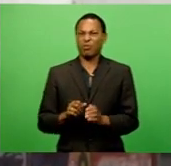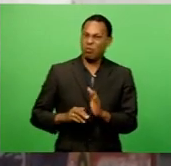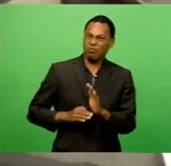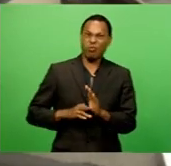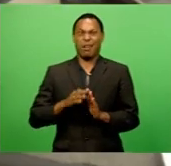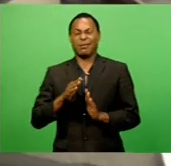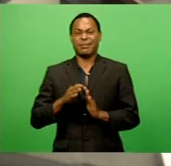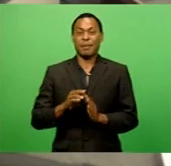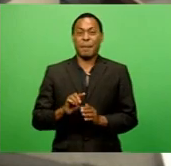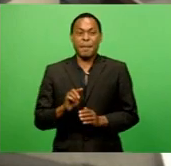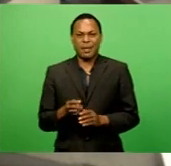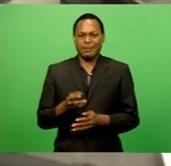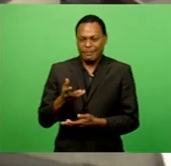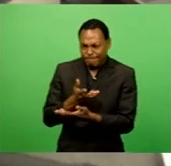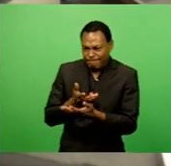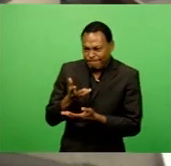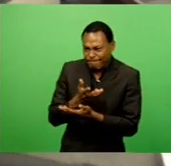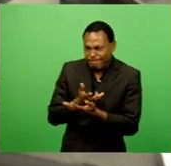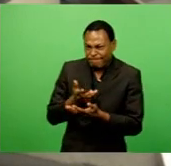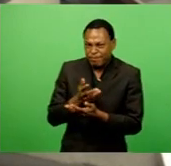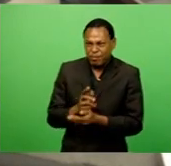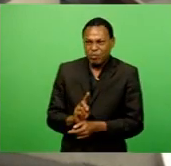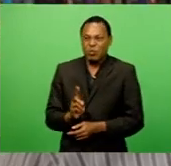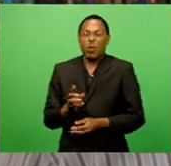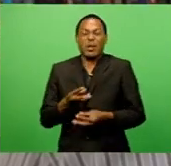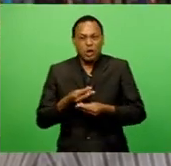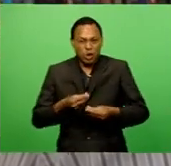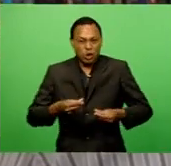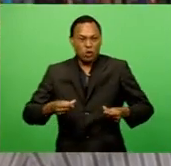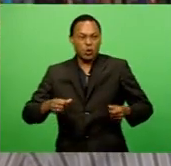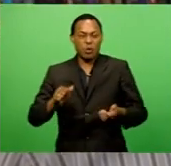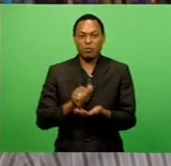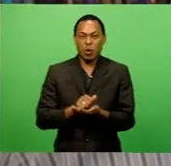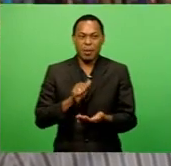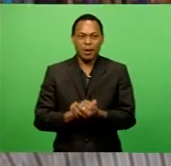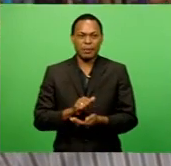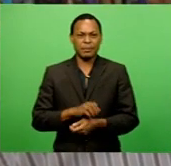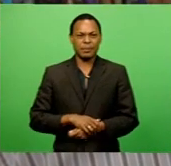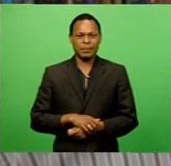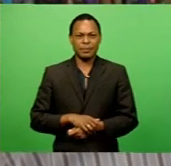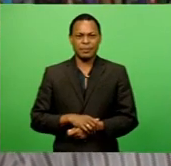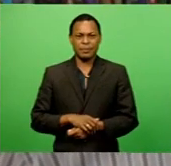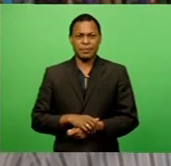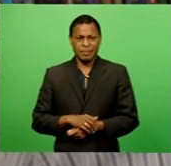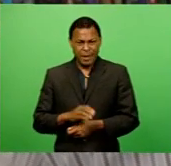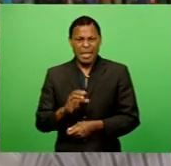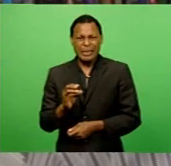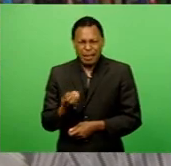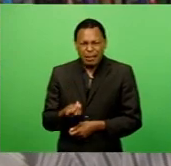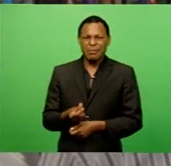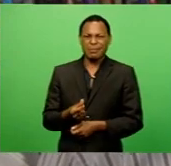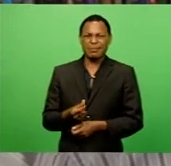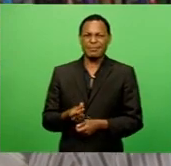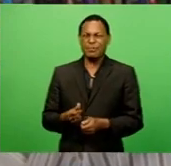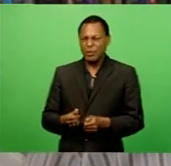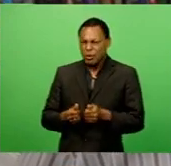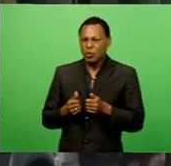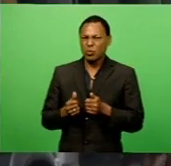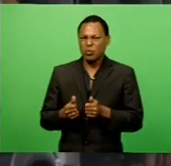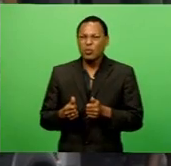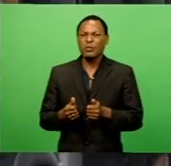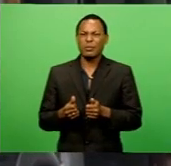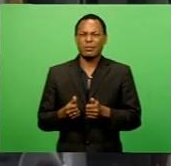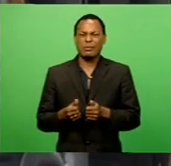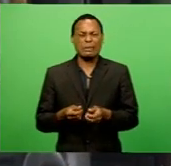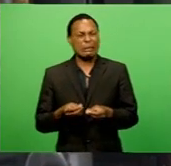tenants should negotiate a deal that works for both parties. Some landowners are easygoing, they will listen to you and work with you. But 1